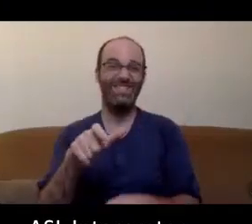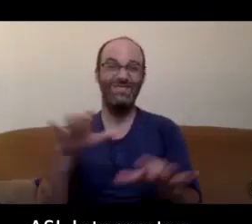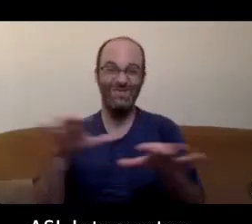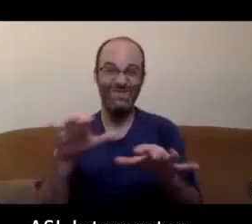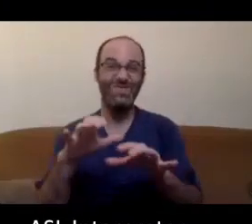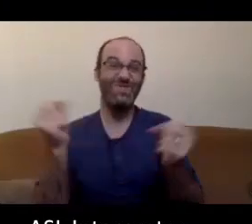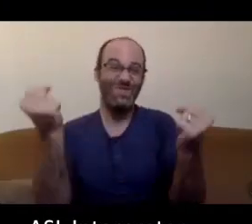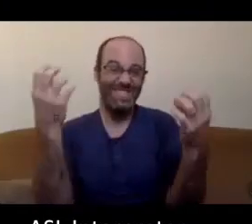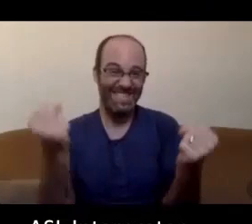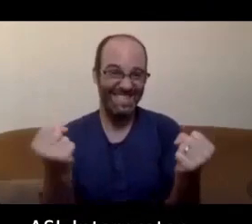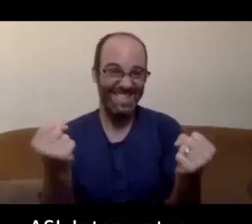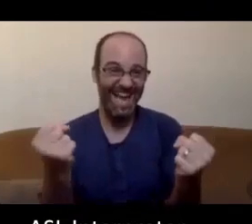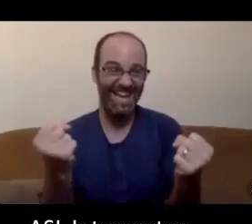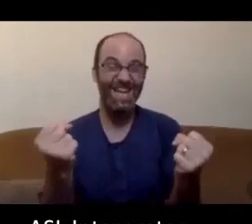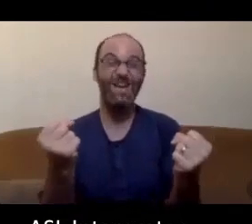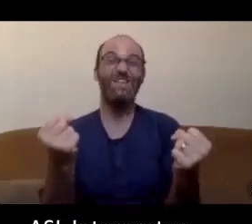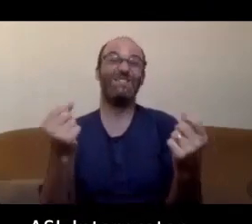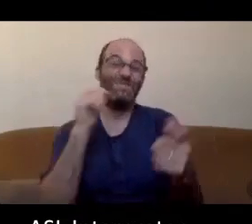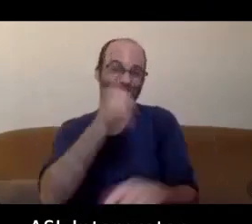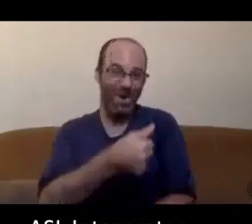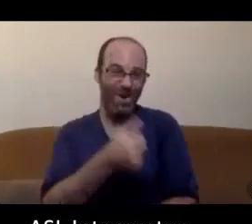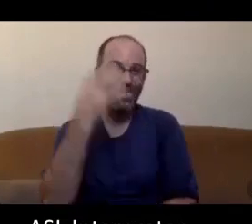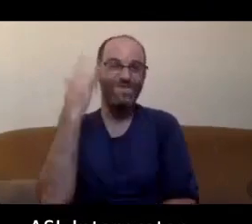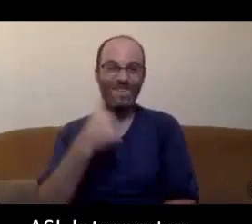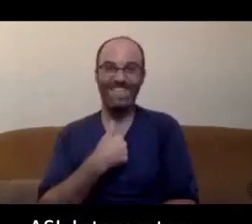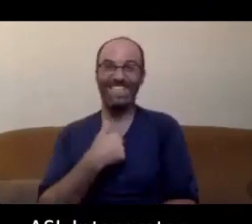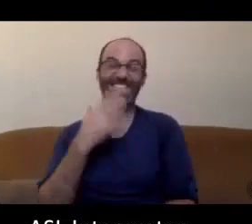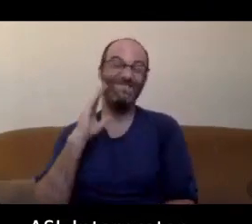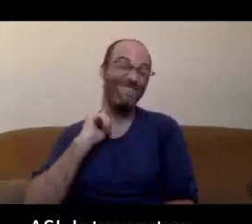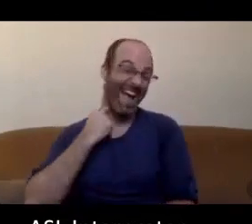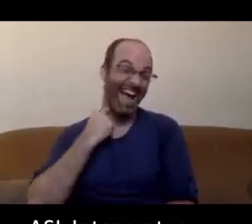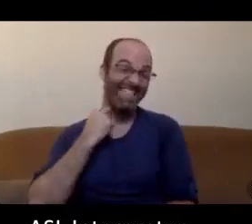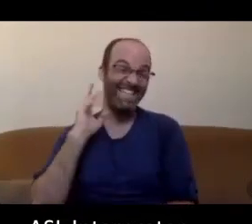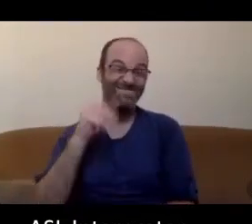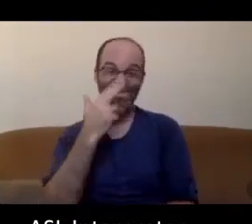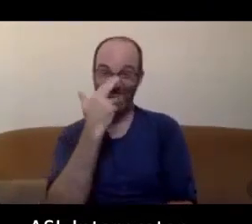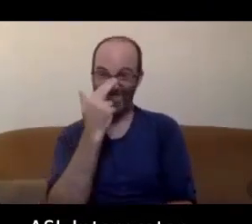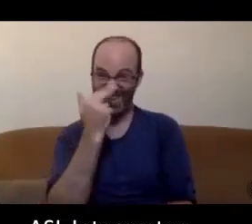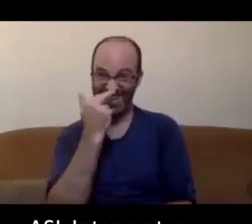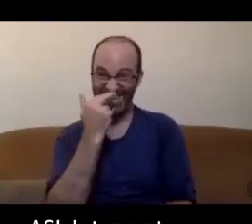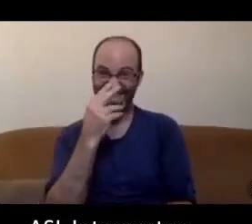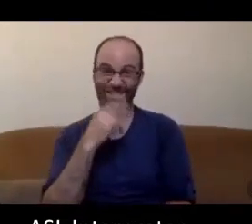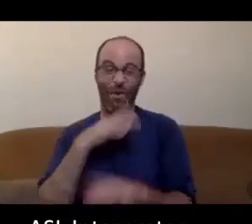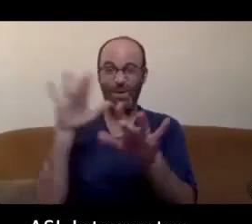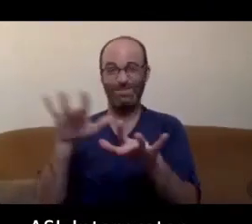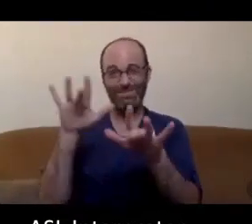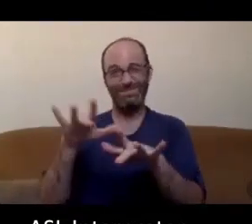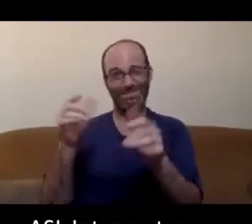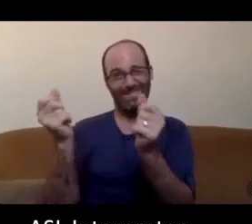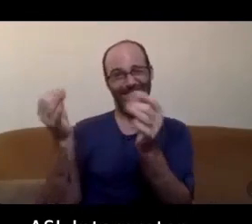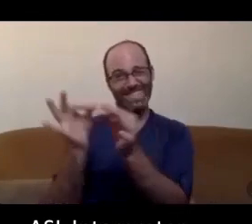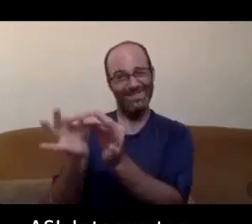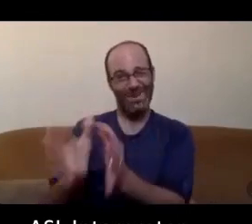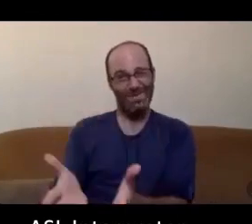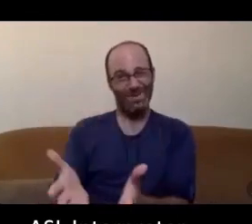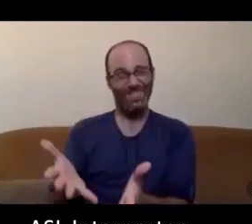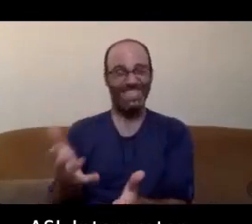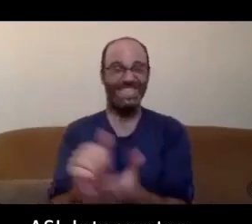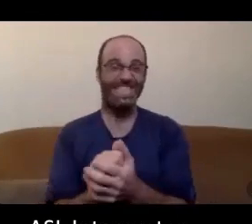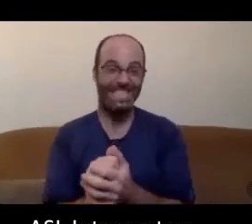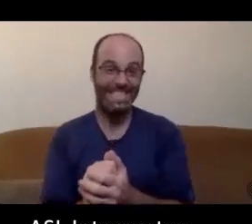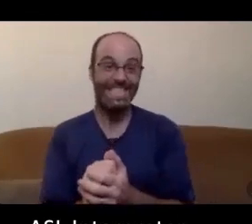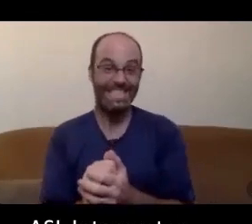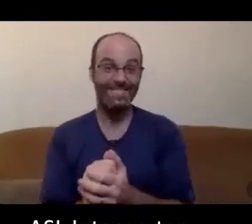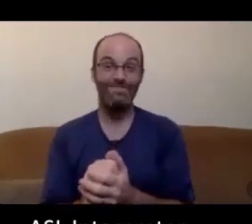I'm going to have a really funny accent. So I will do my best. I'm not on any other panels, but I